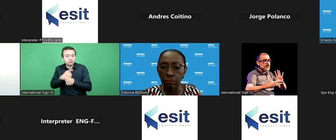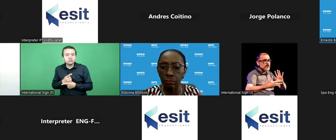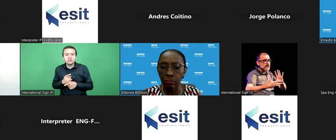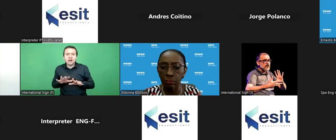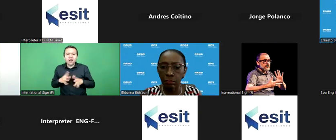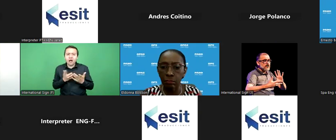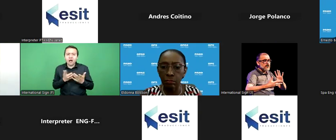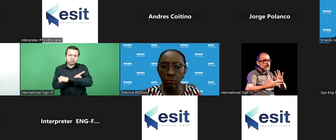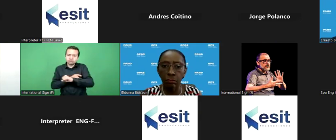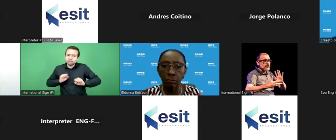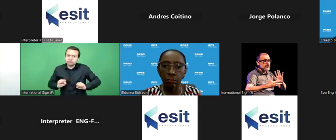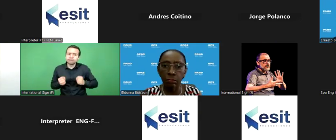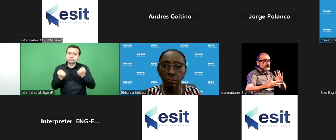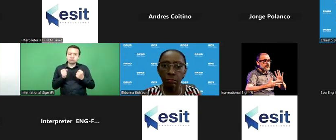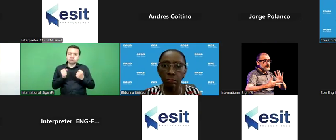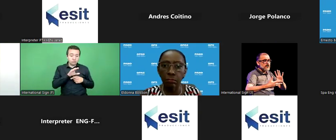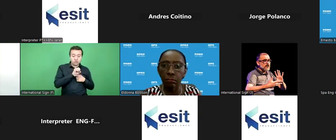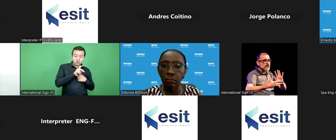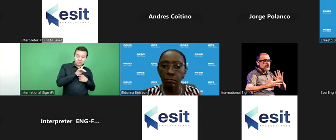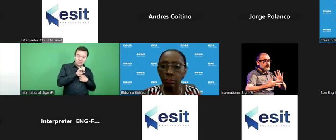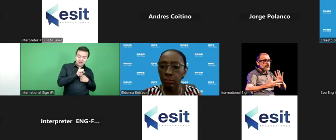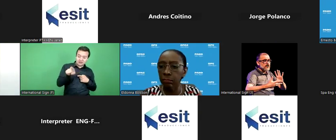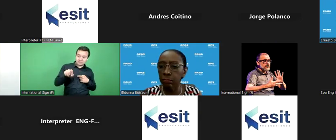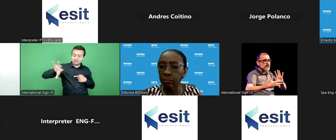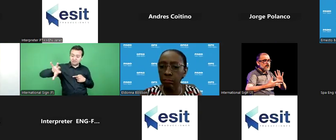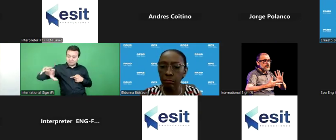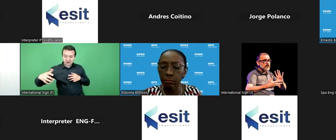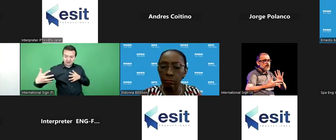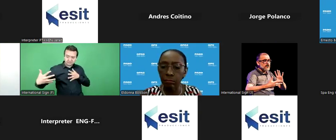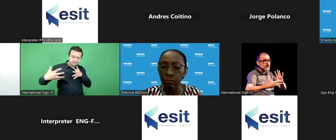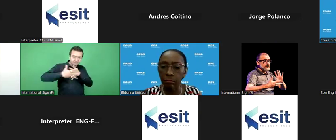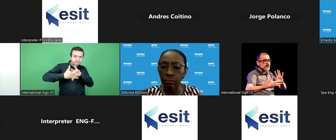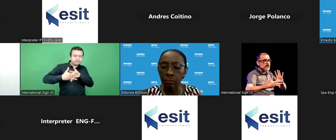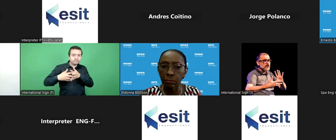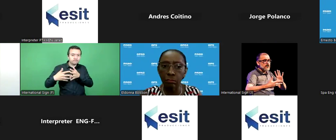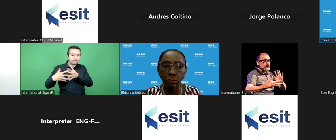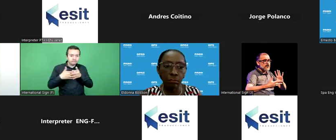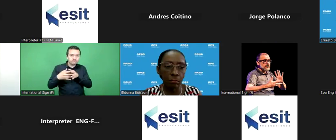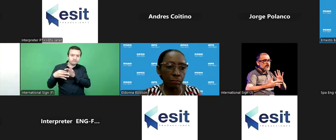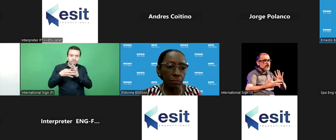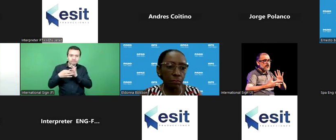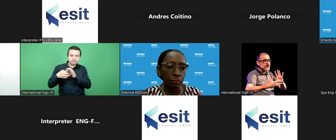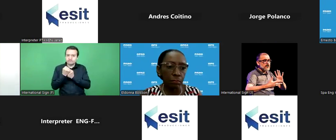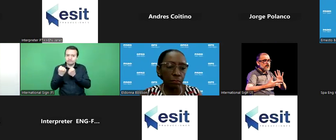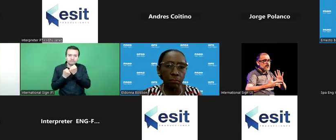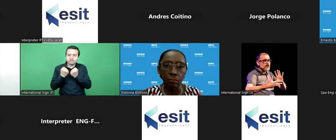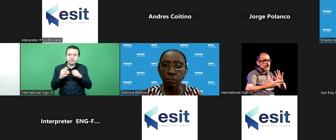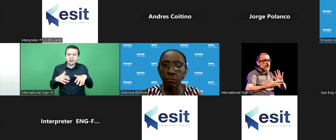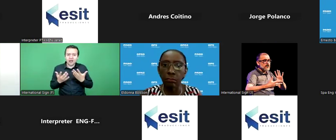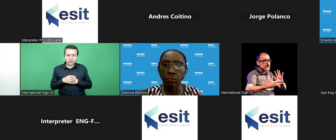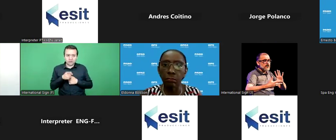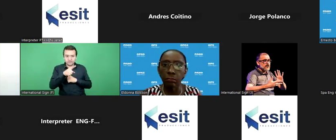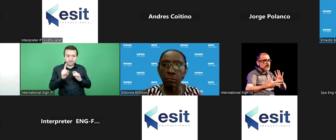with my colleague Amalia de Riego, PWR in Barbados and Eastern Caribbean countries. You